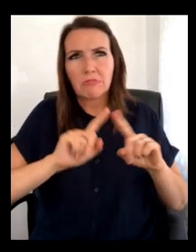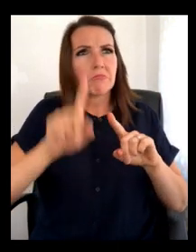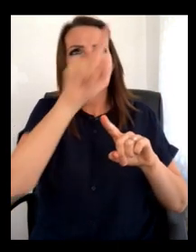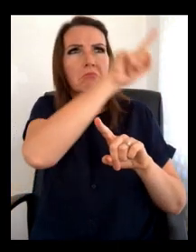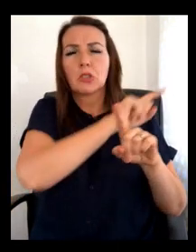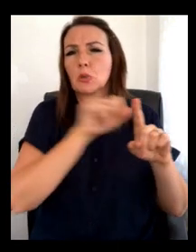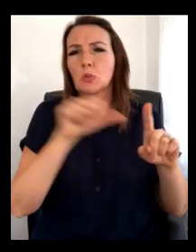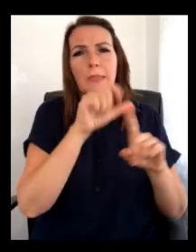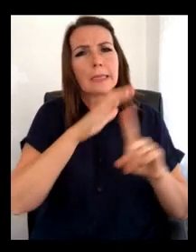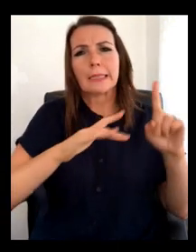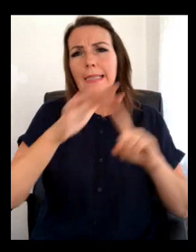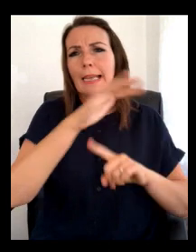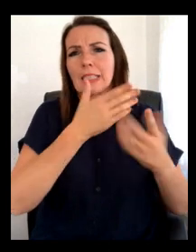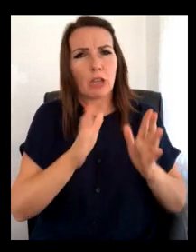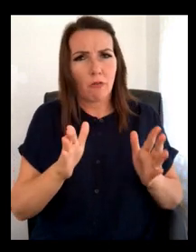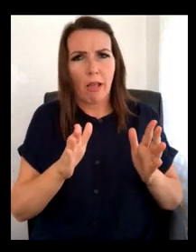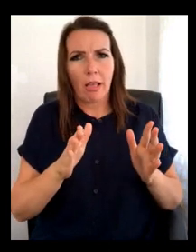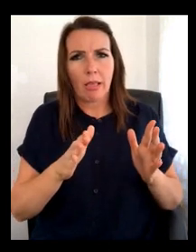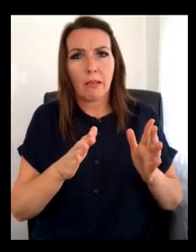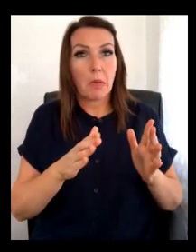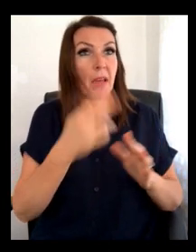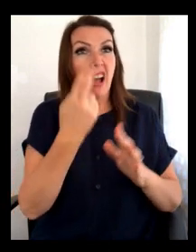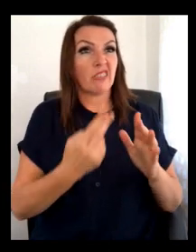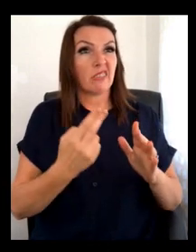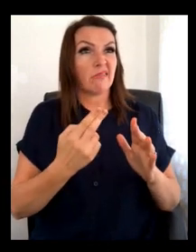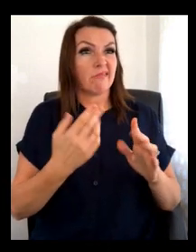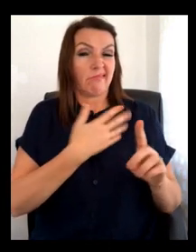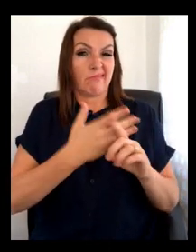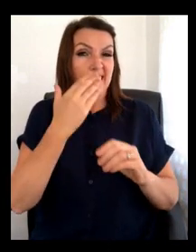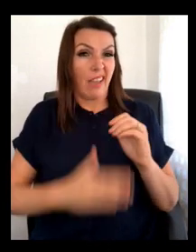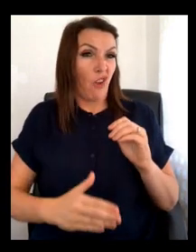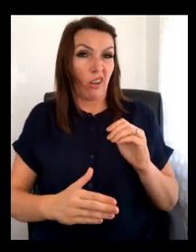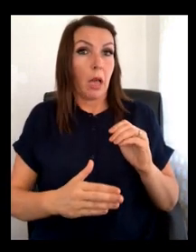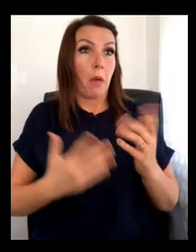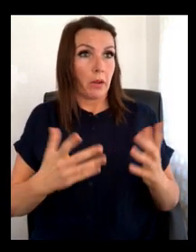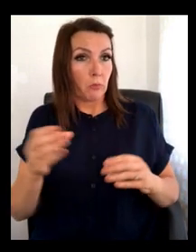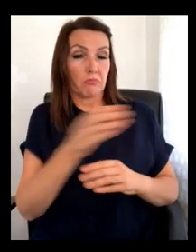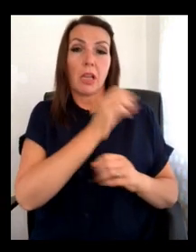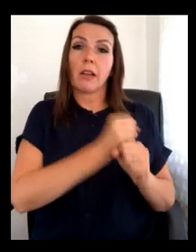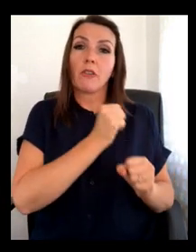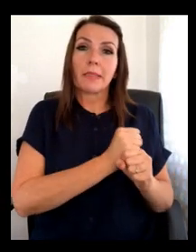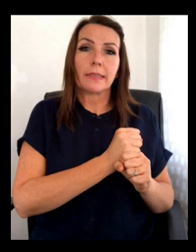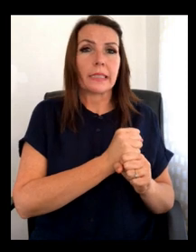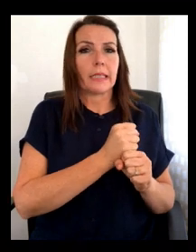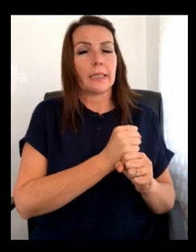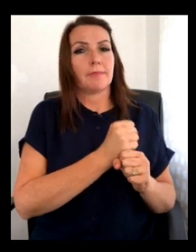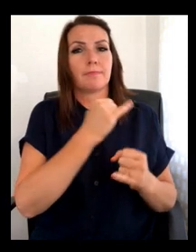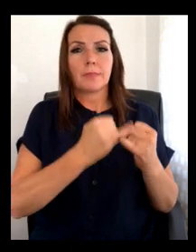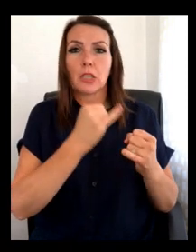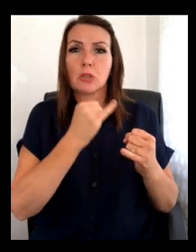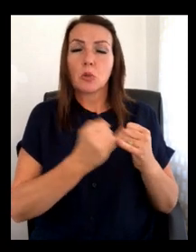where you don't normally find artists. So be that in government, be that in social service organizations, you know, wherever,